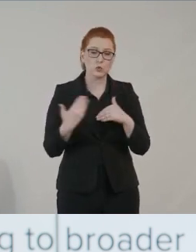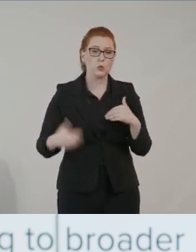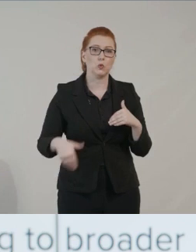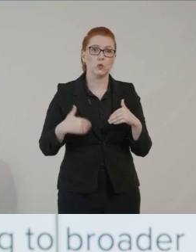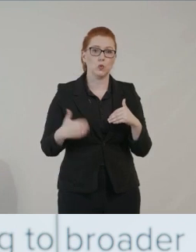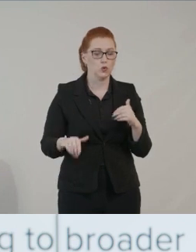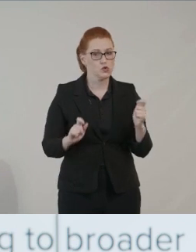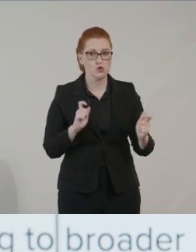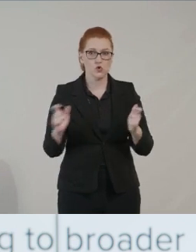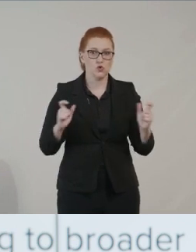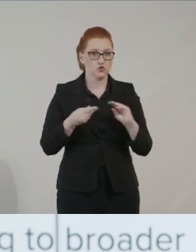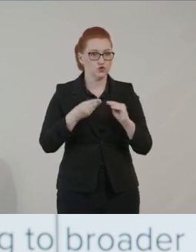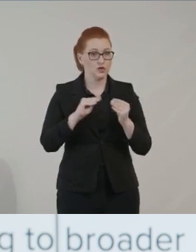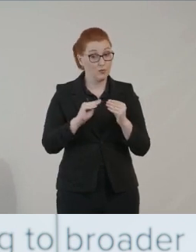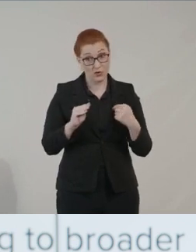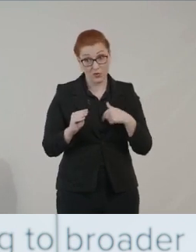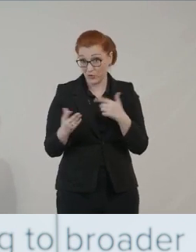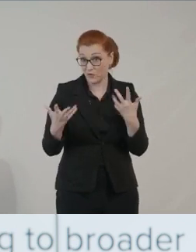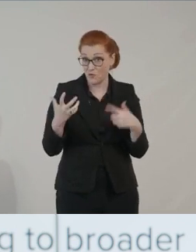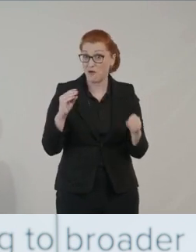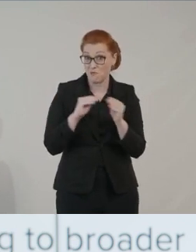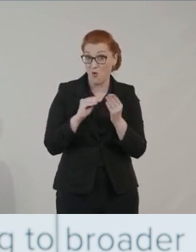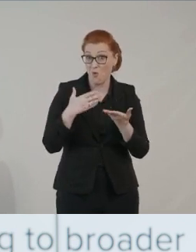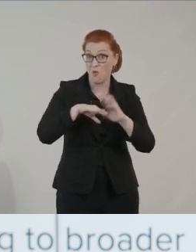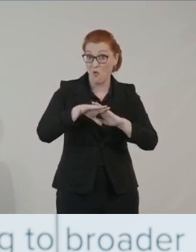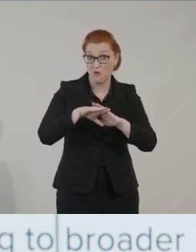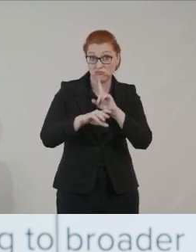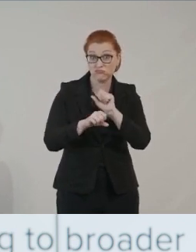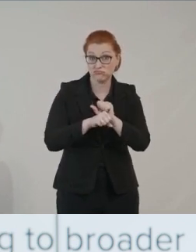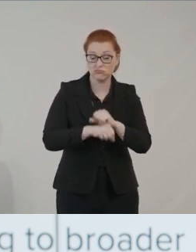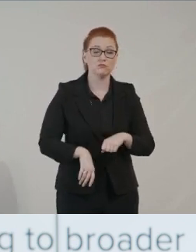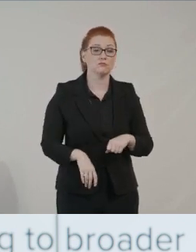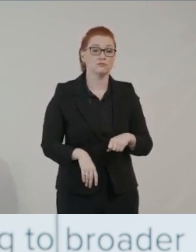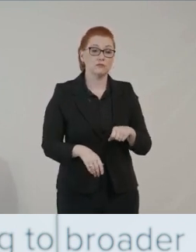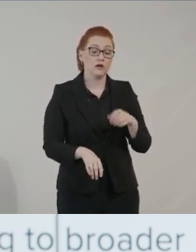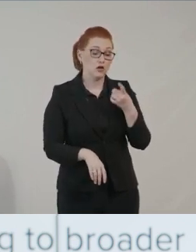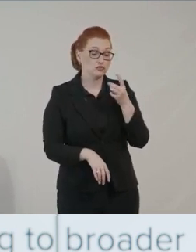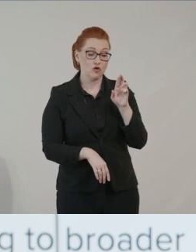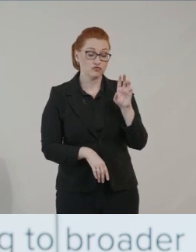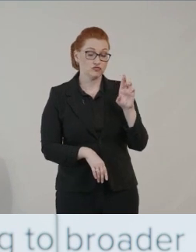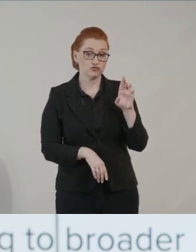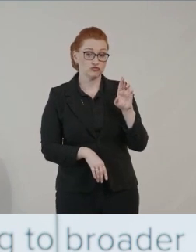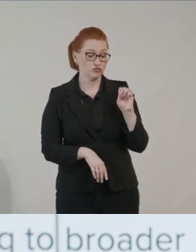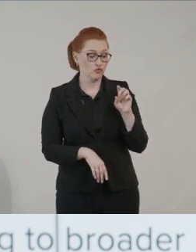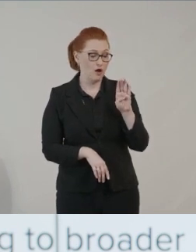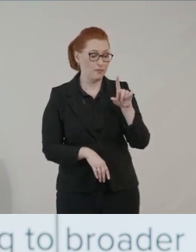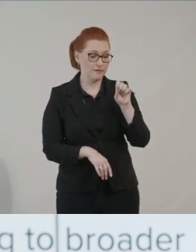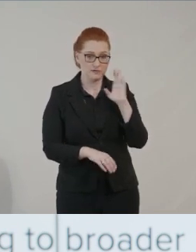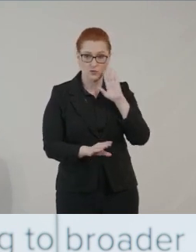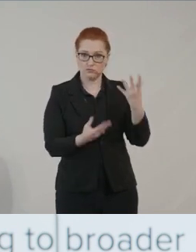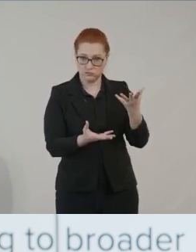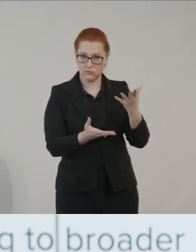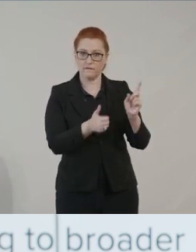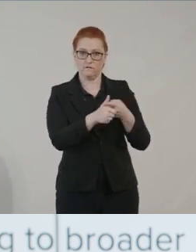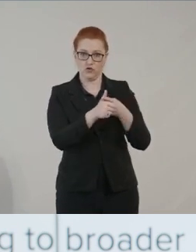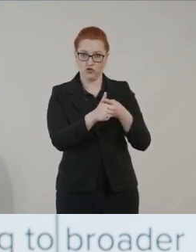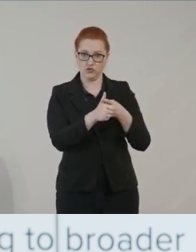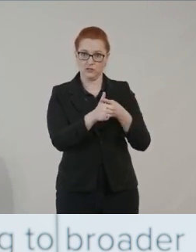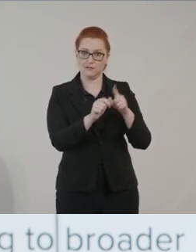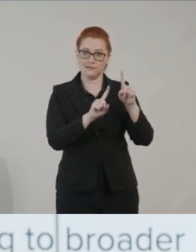that we'll be able to get out to citizens. Dr. Robbins is going to do the first test. That test will tell